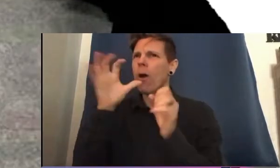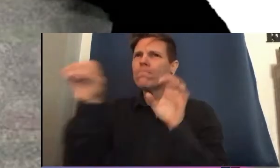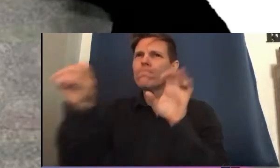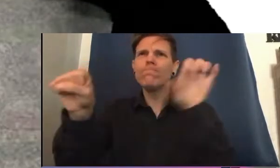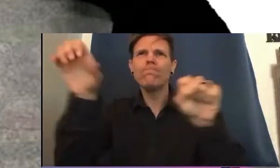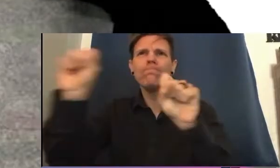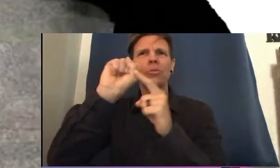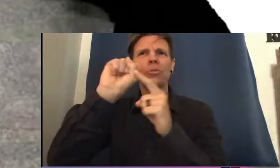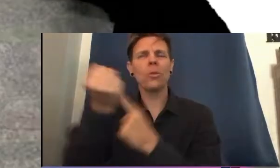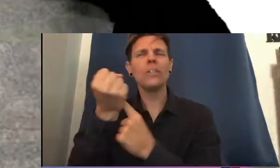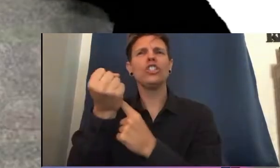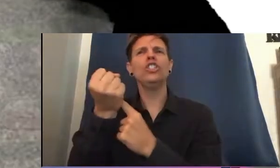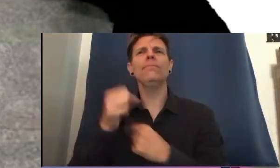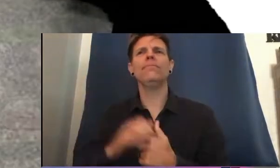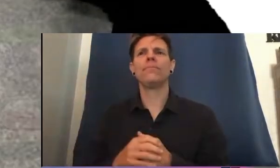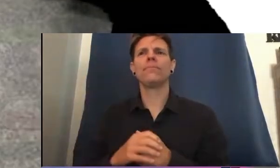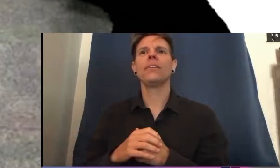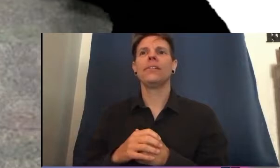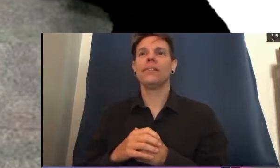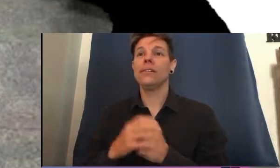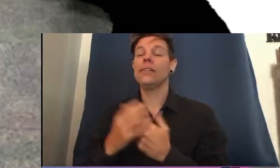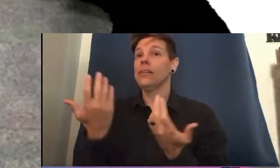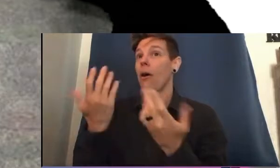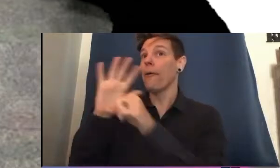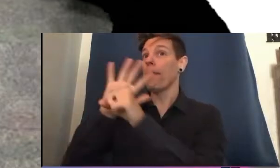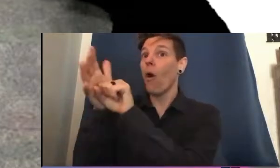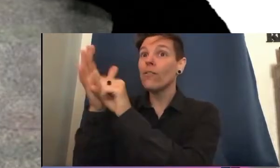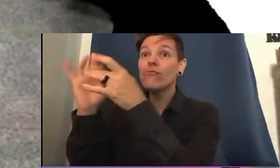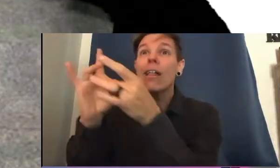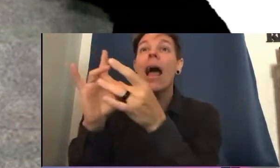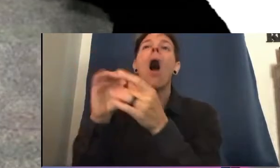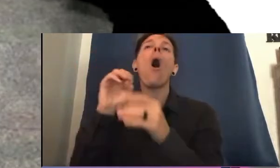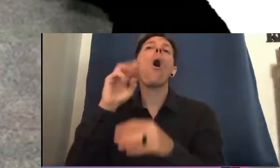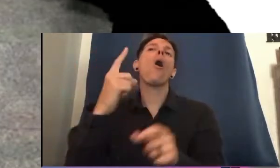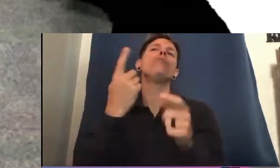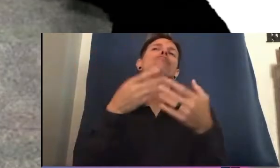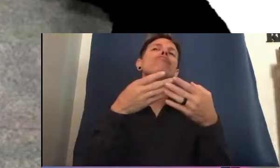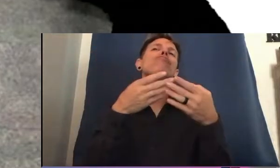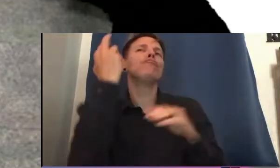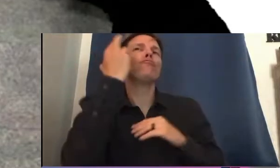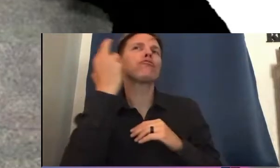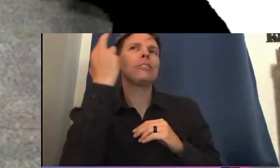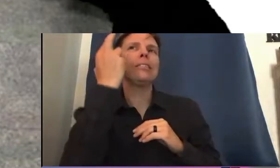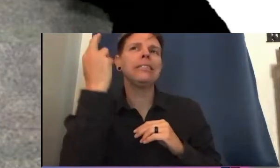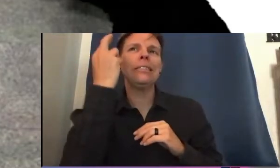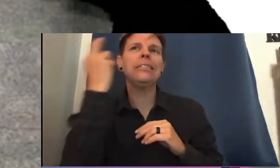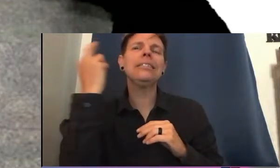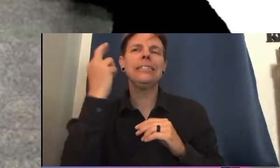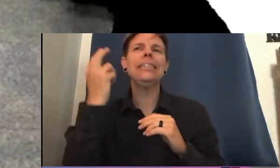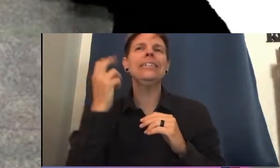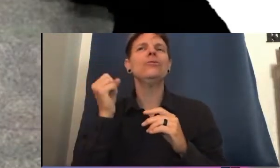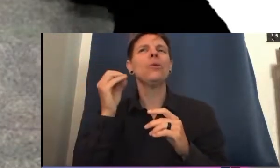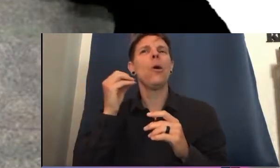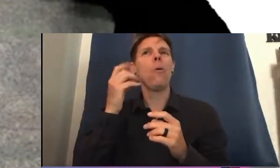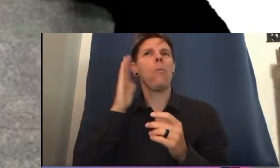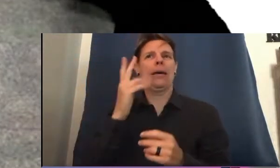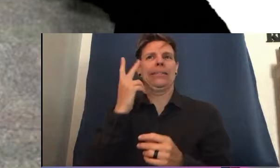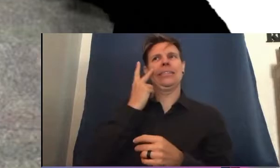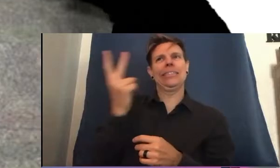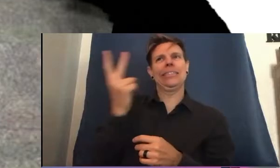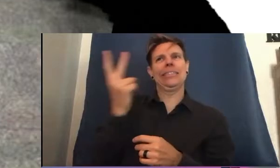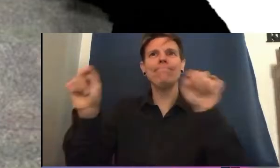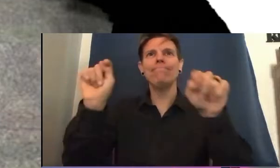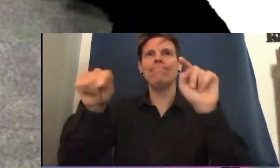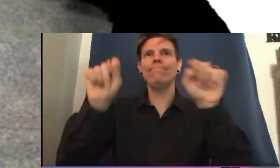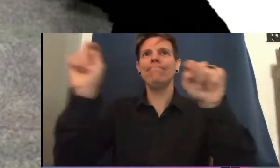to COVID situation and general suicide tendencies that we'd seen in several previous years.